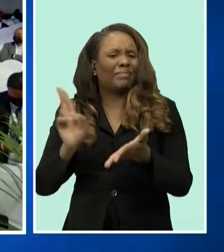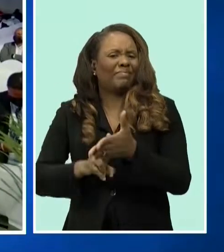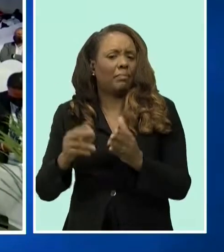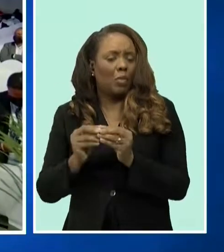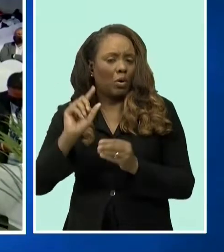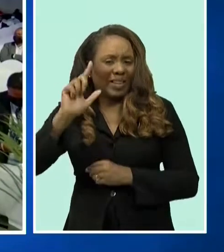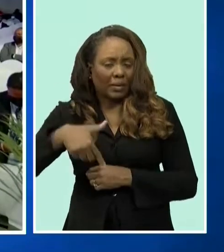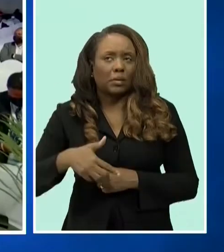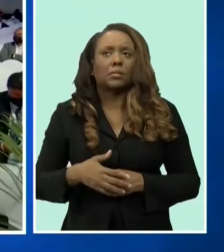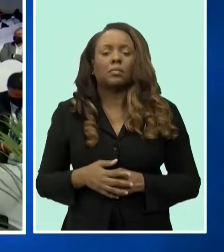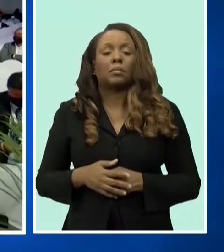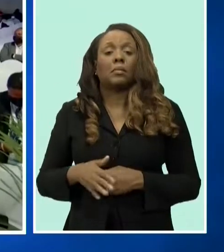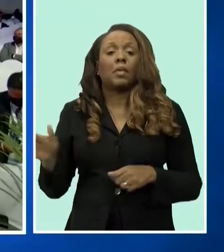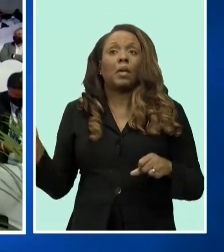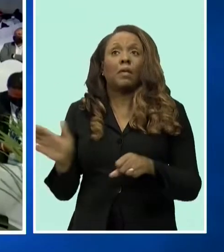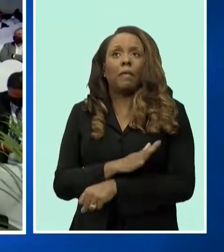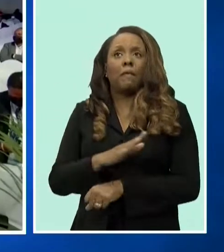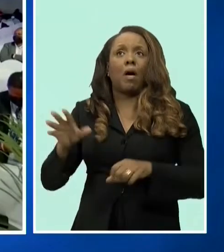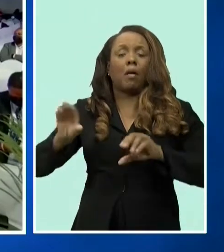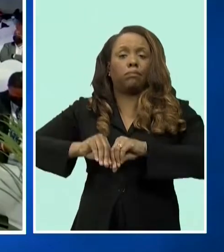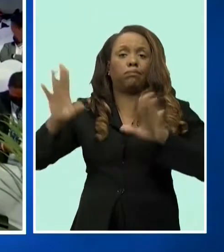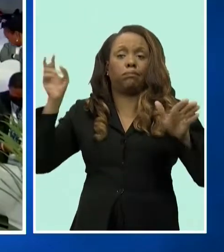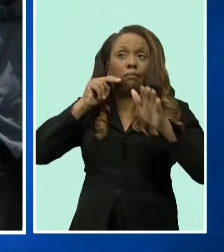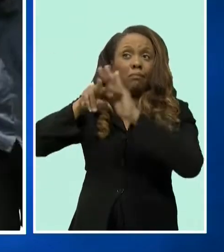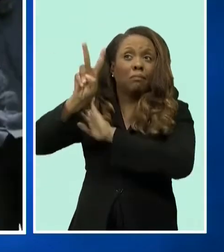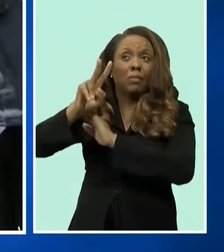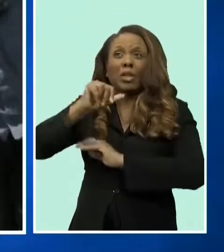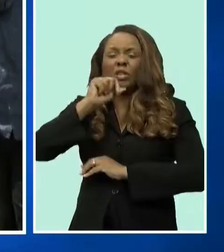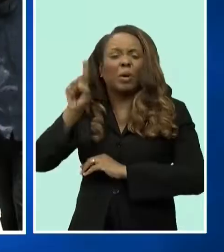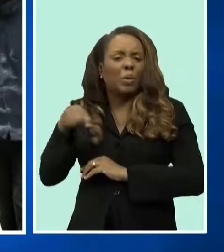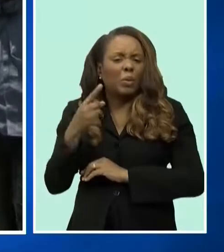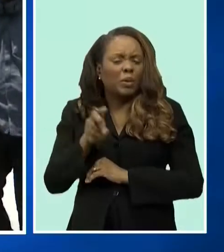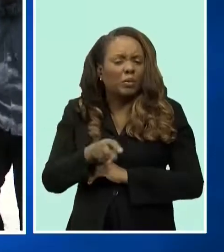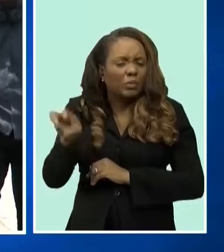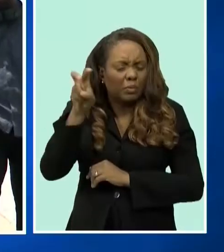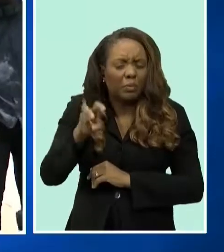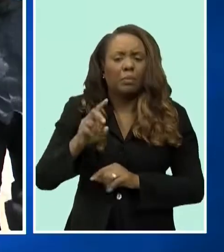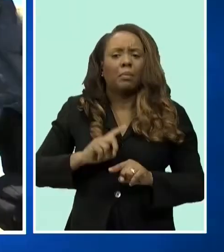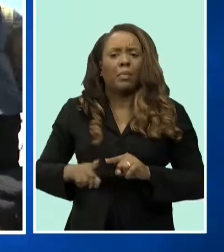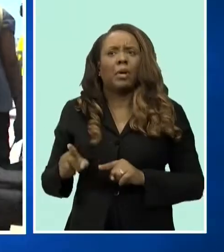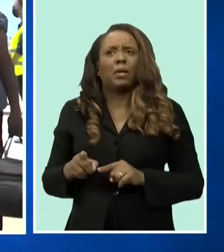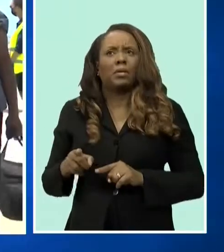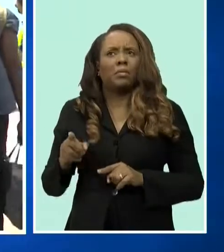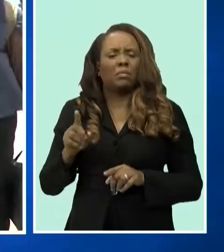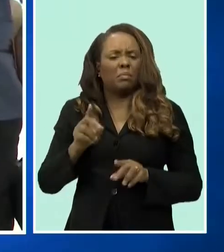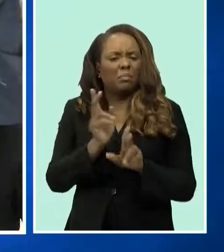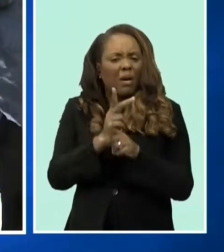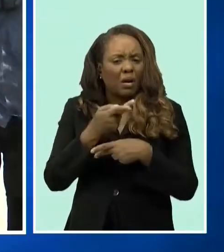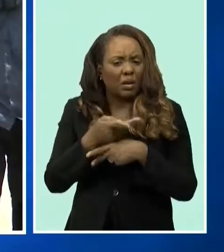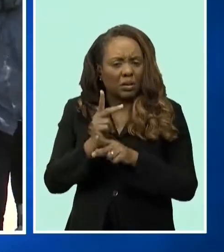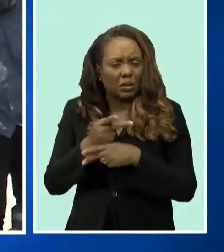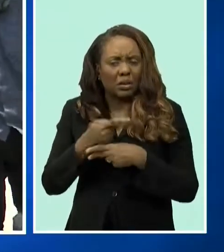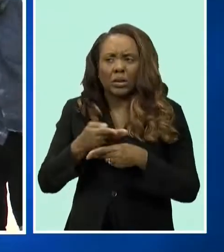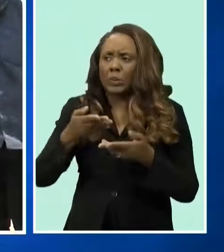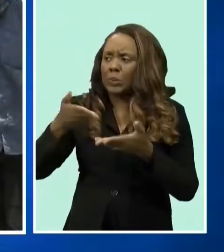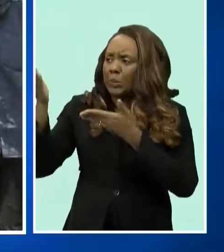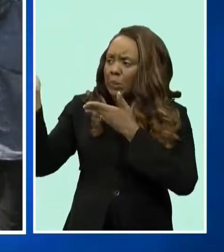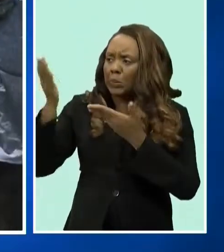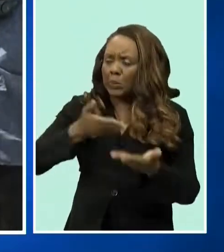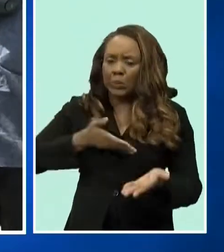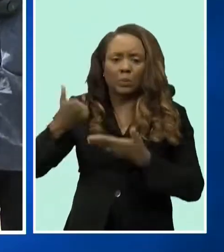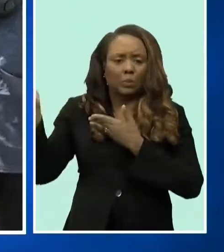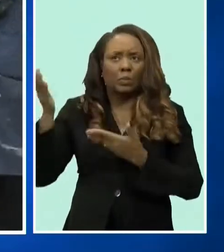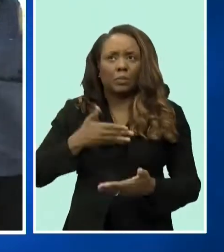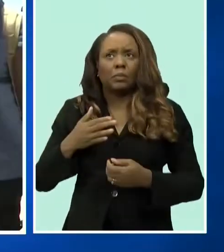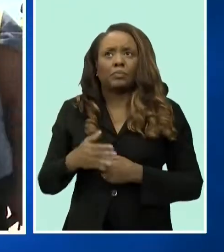full vision is not just for tourism but freighting of goods as well. She says the potential could also exist for Barbados to be an alternative gateway